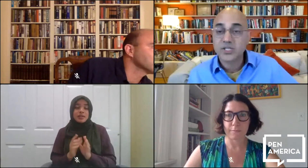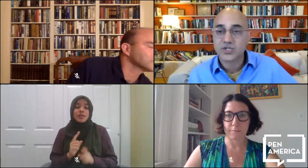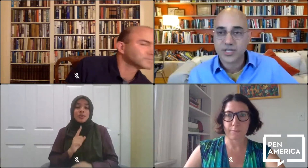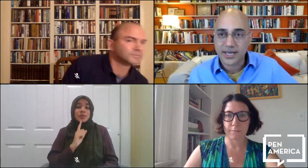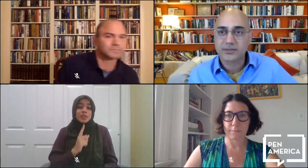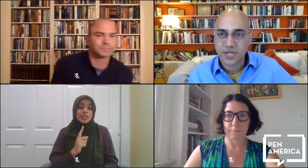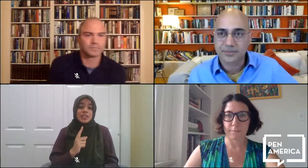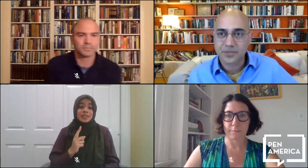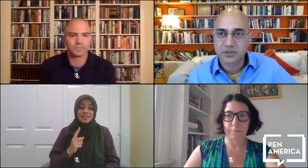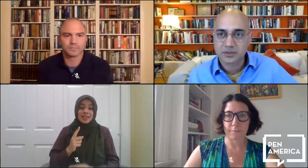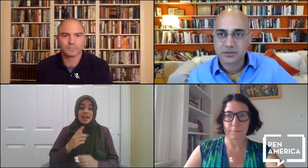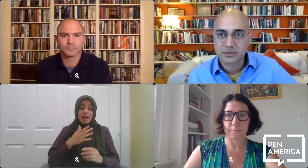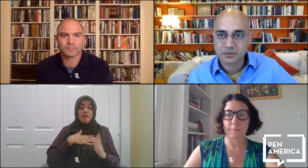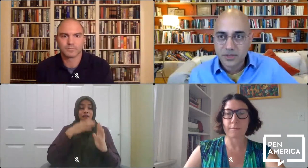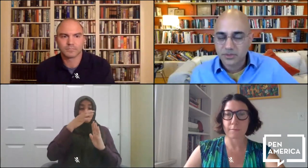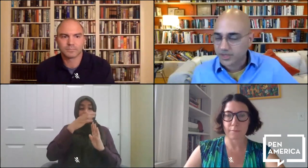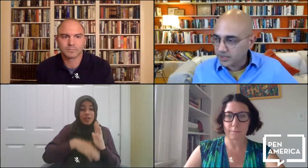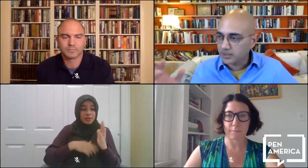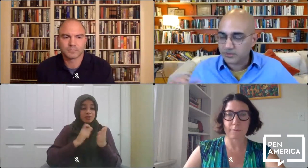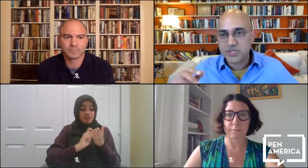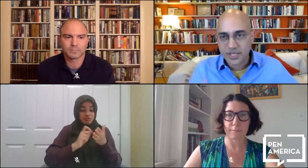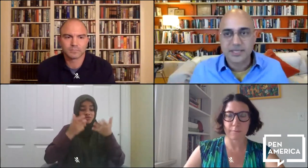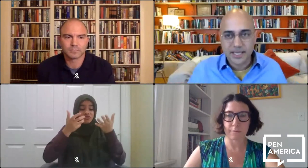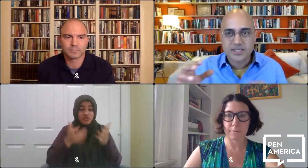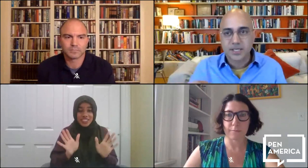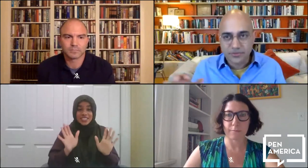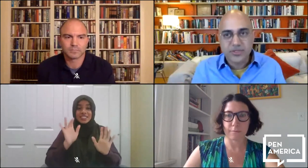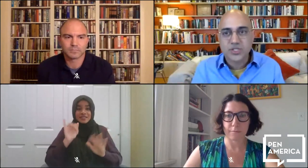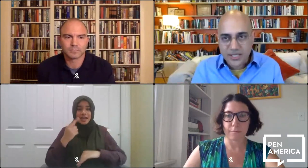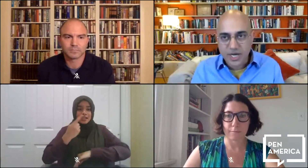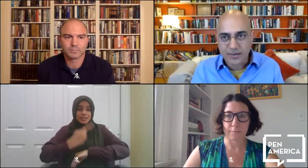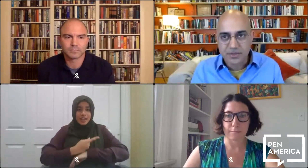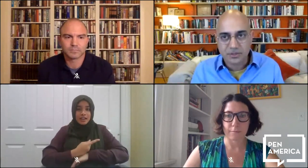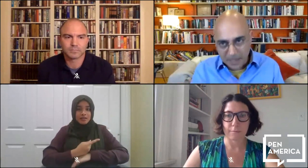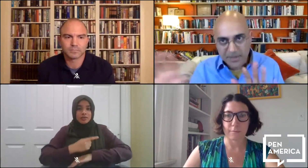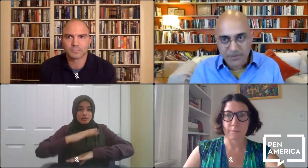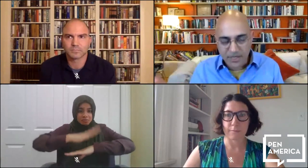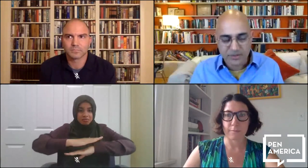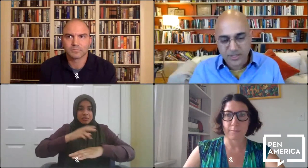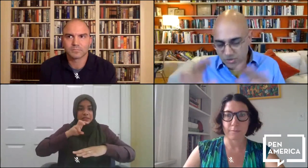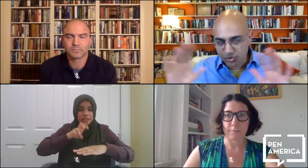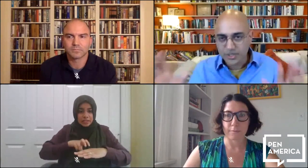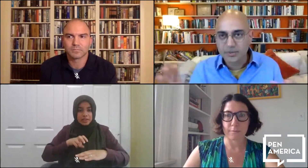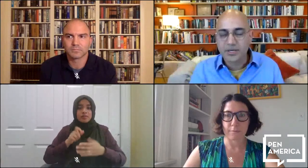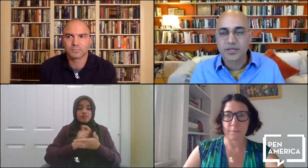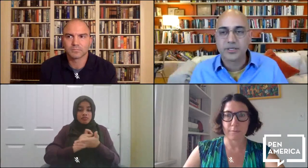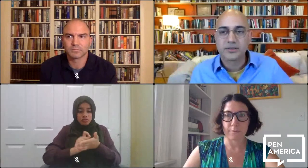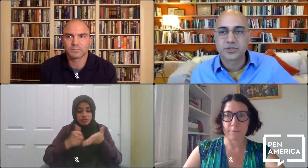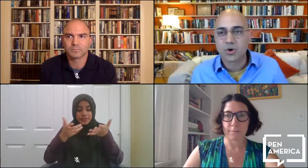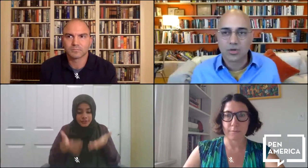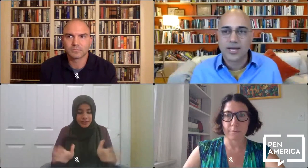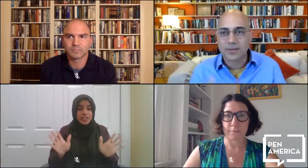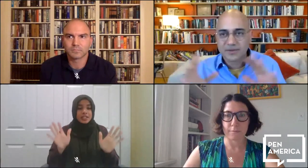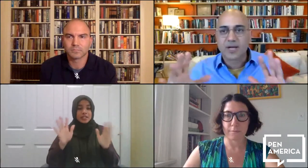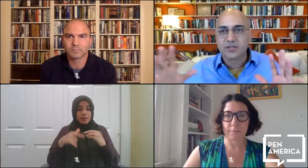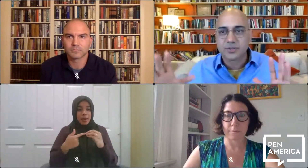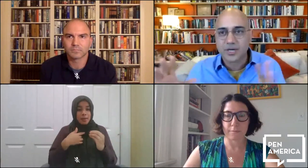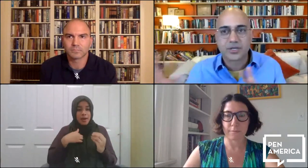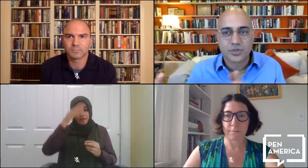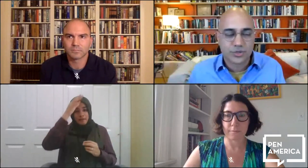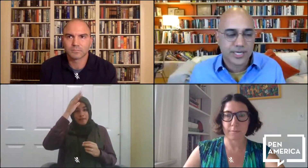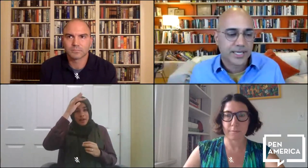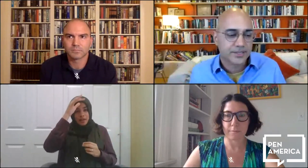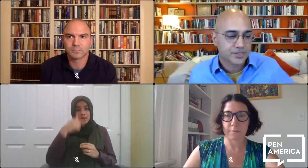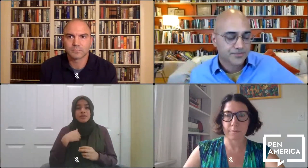I finished that chapter, literally, I was sitting at my desk and I finished that chapter about my father and his journey in America. It's called How My Father's